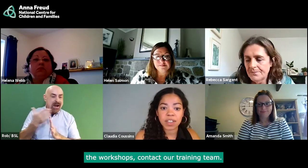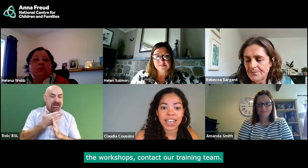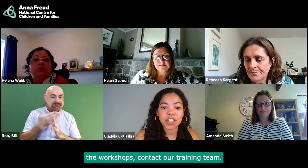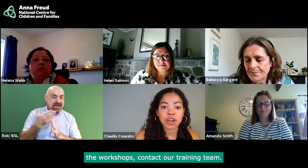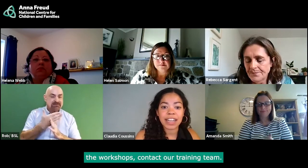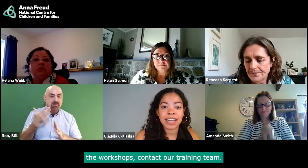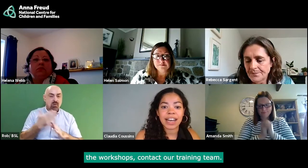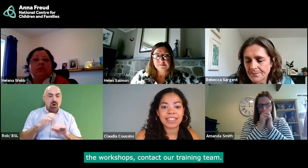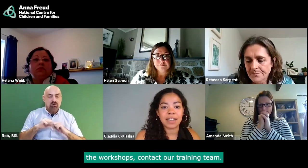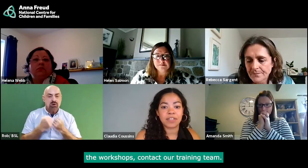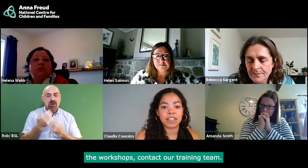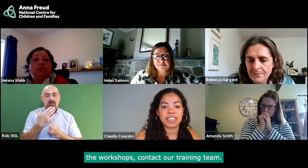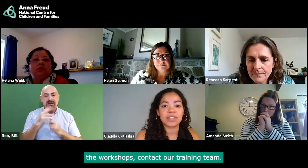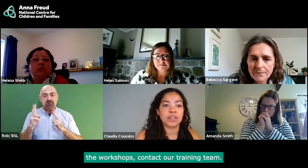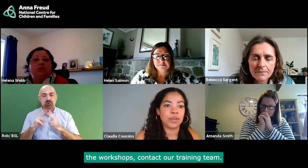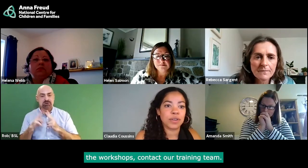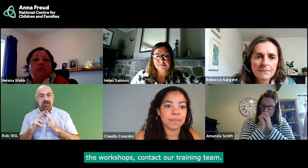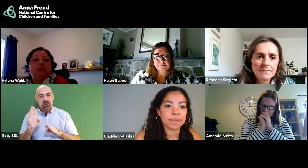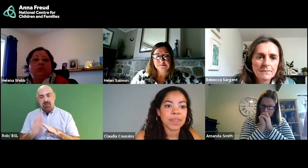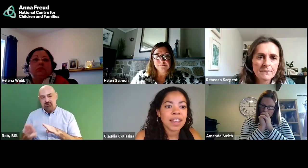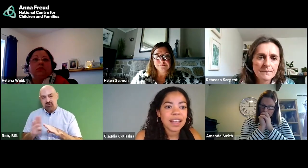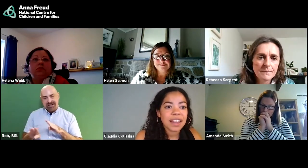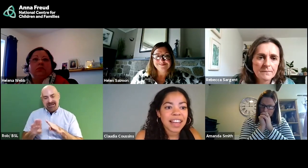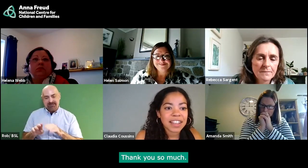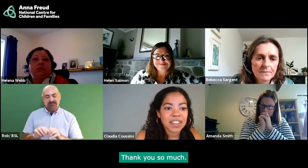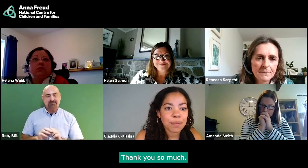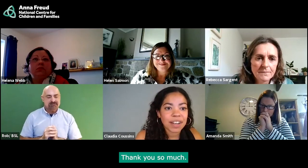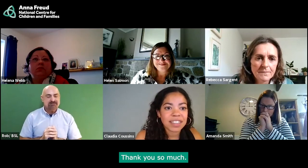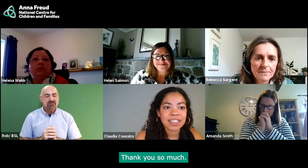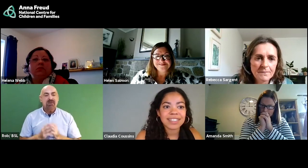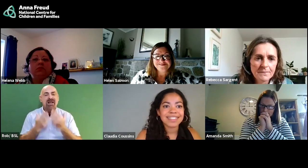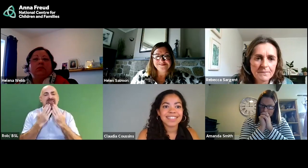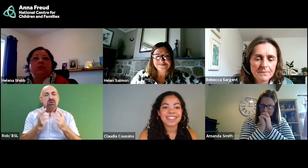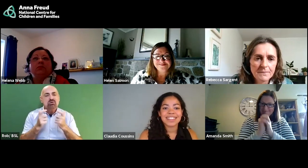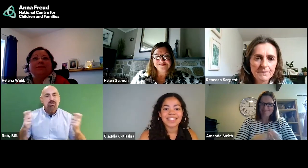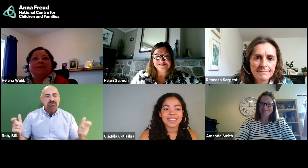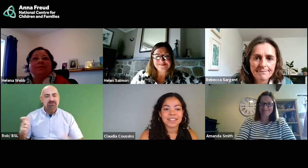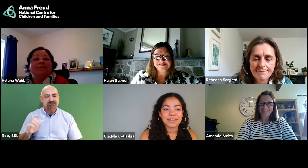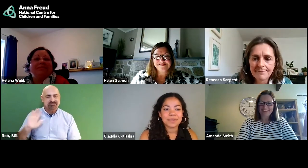workshops, contact training@annafreud.org. Thank you so much.